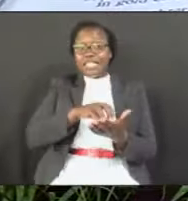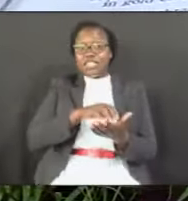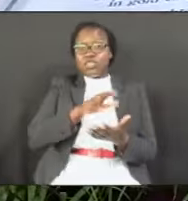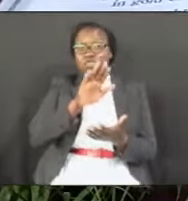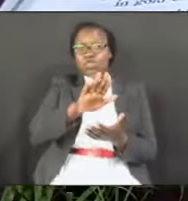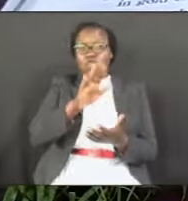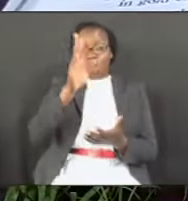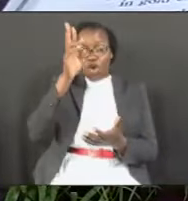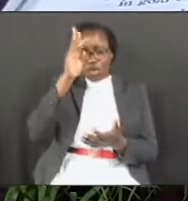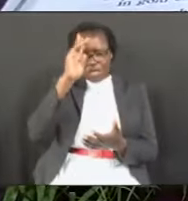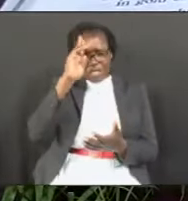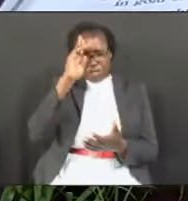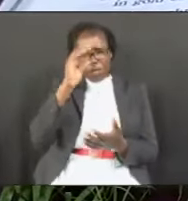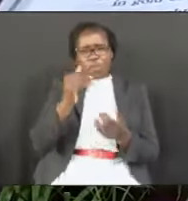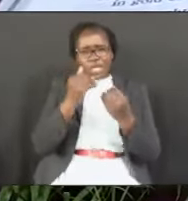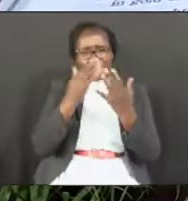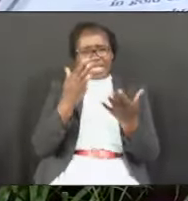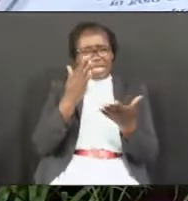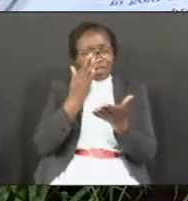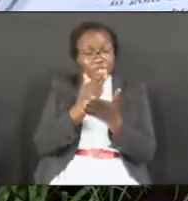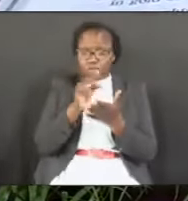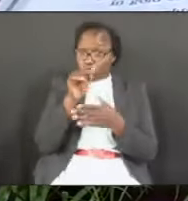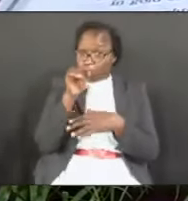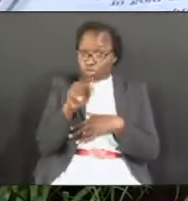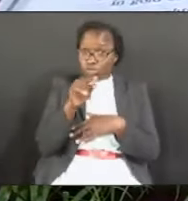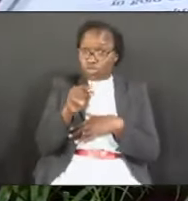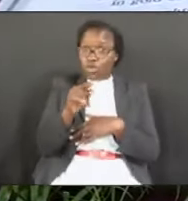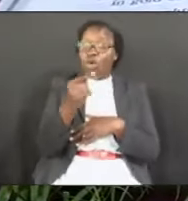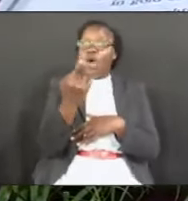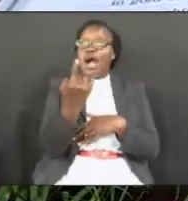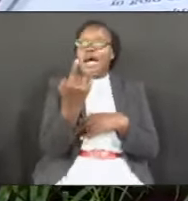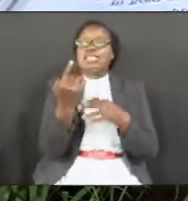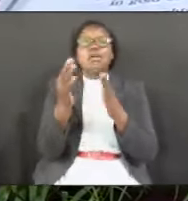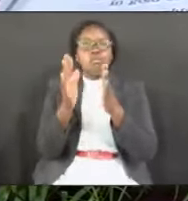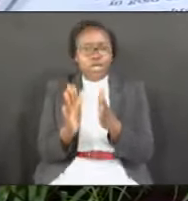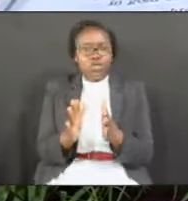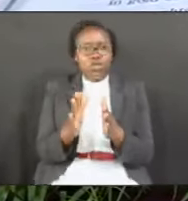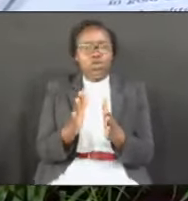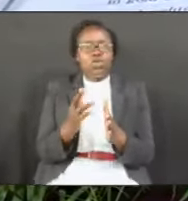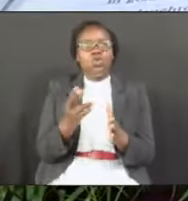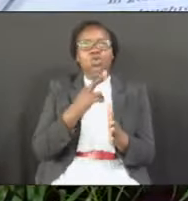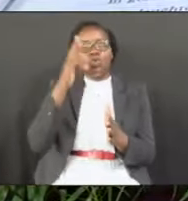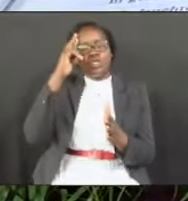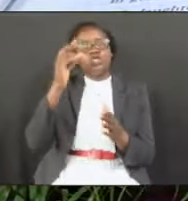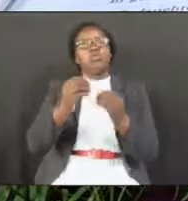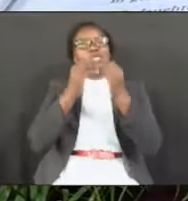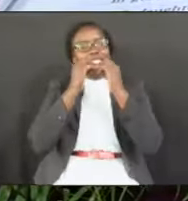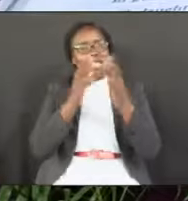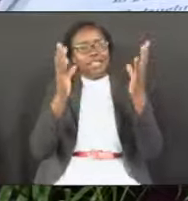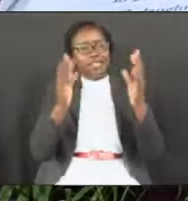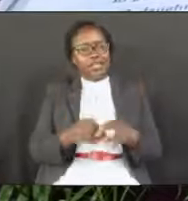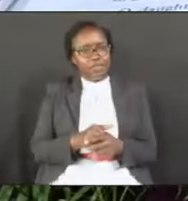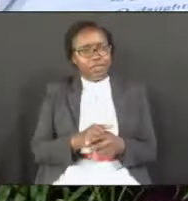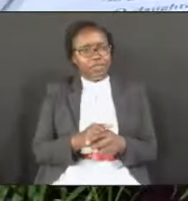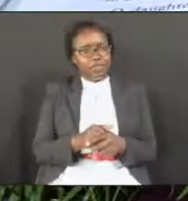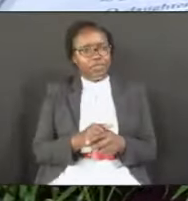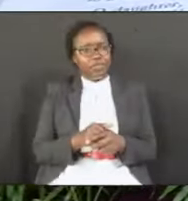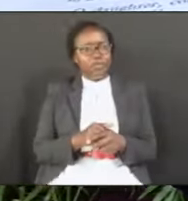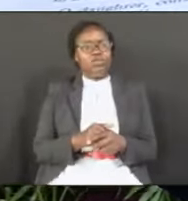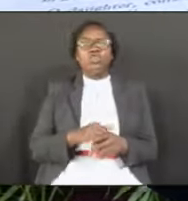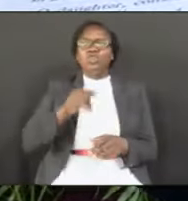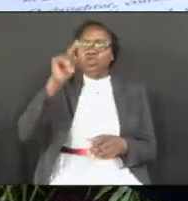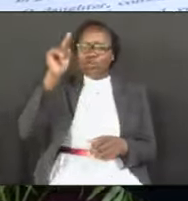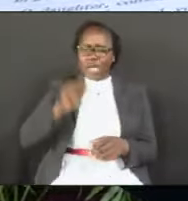is unreasonable, in fact, you are the one who is unreasonable. You are not able